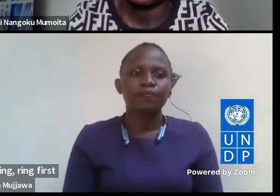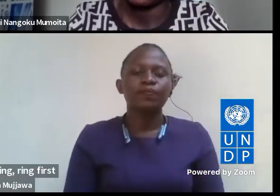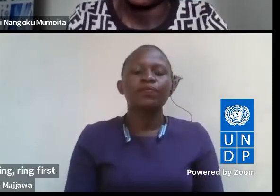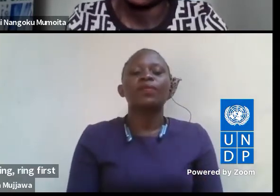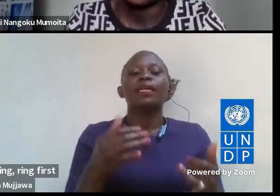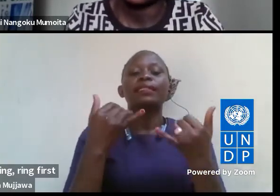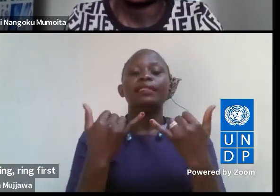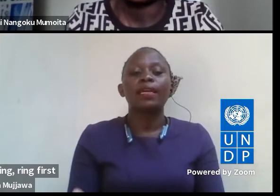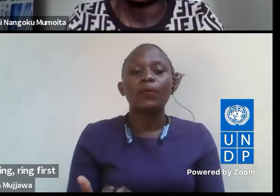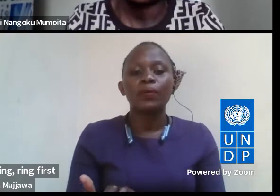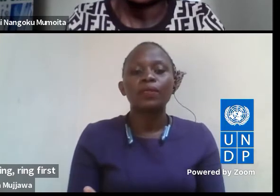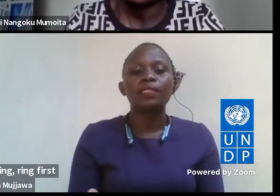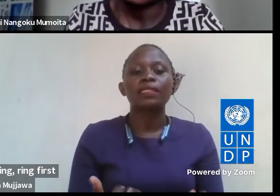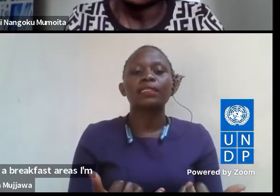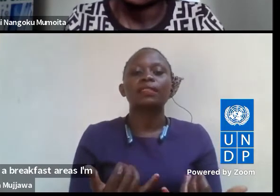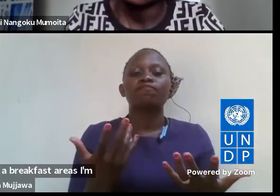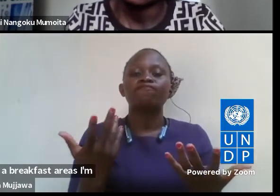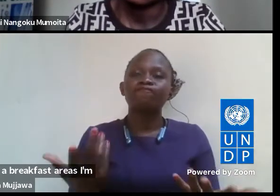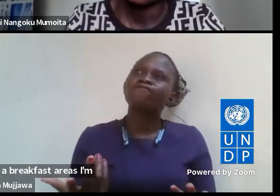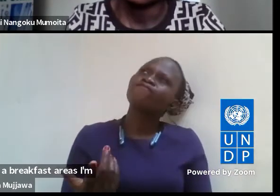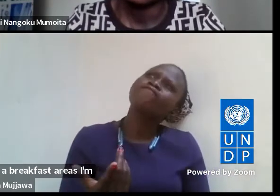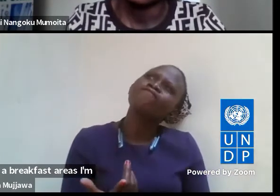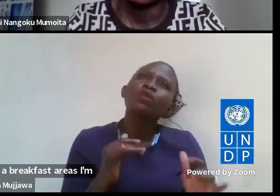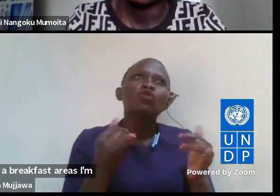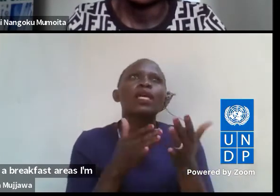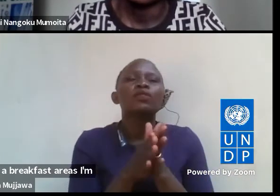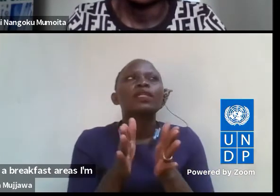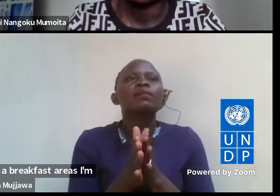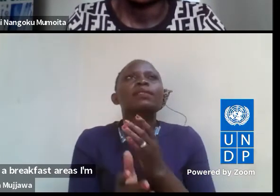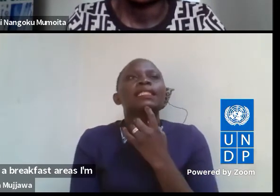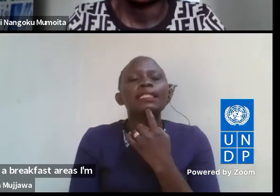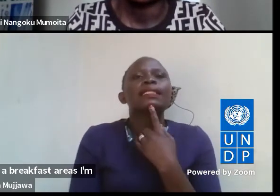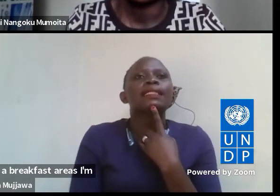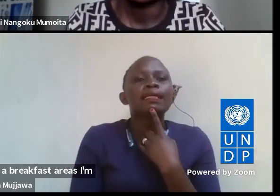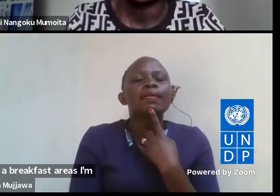trying to put those up.